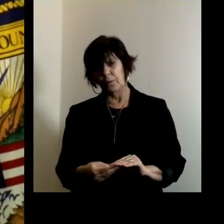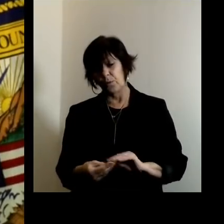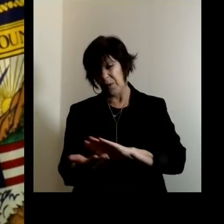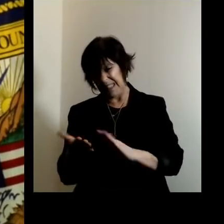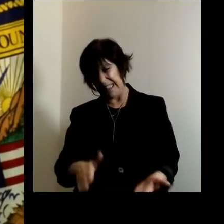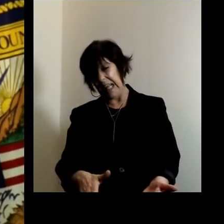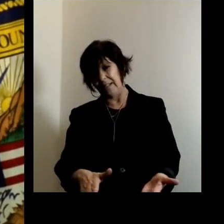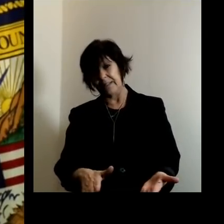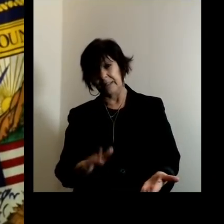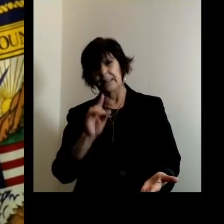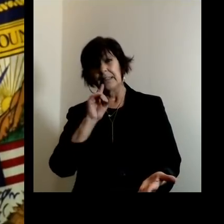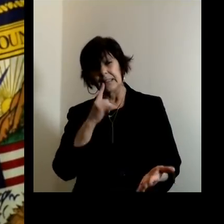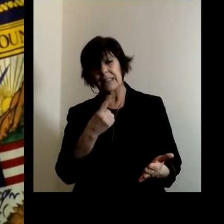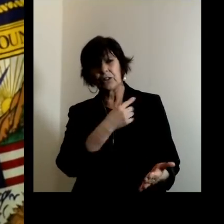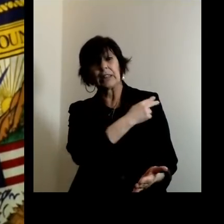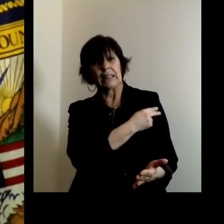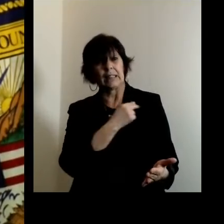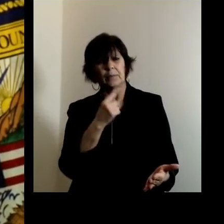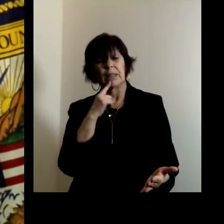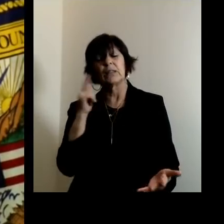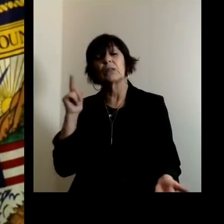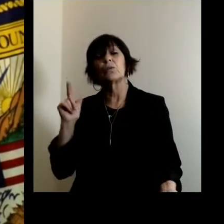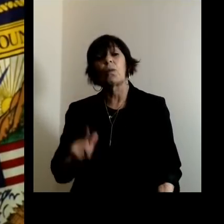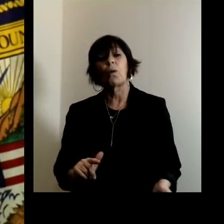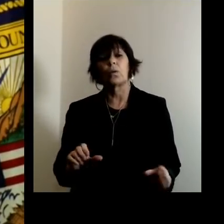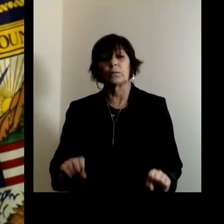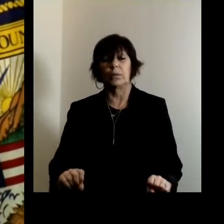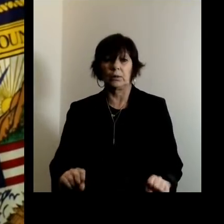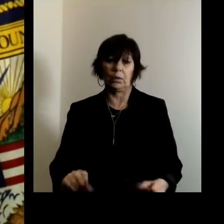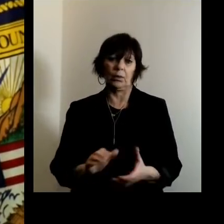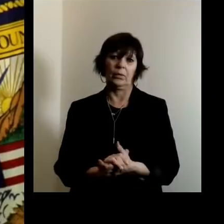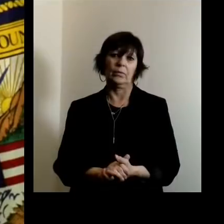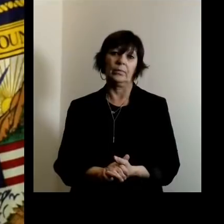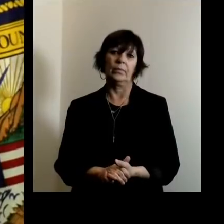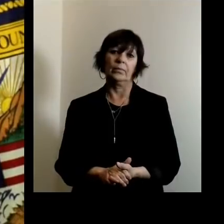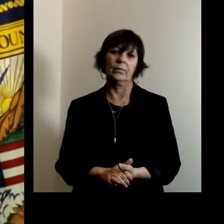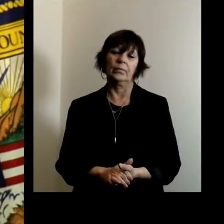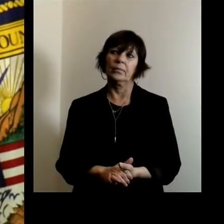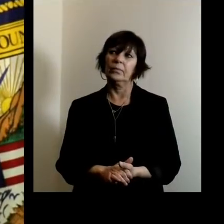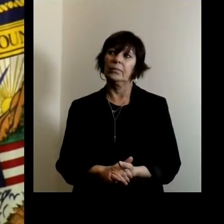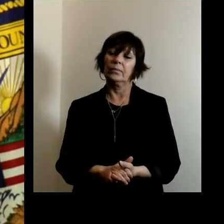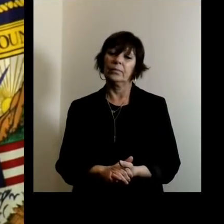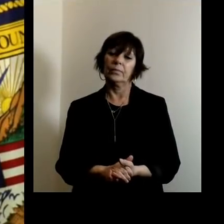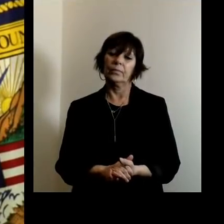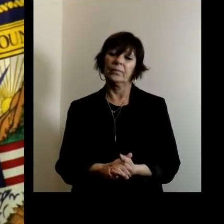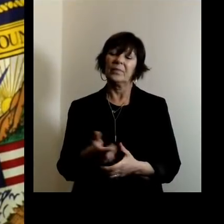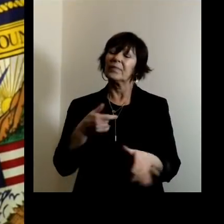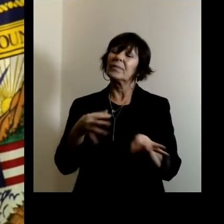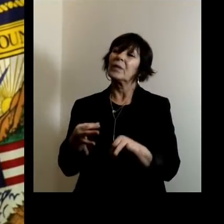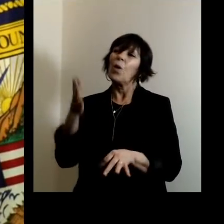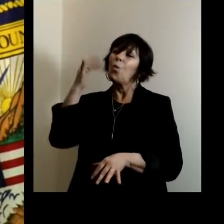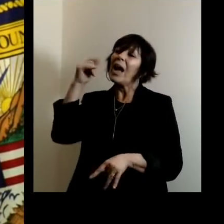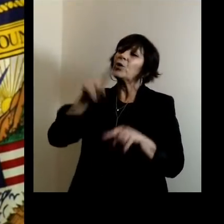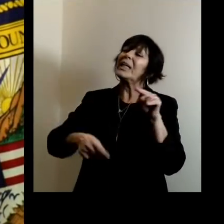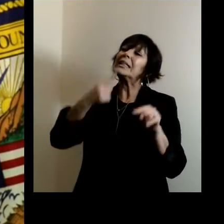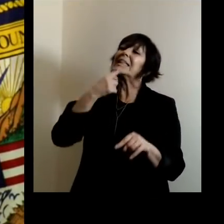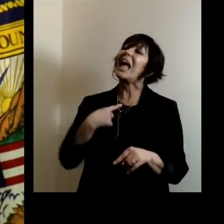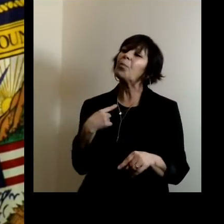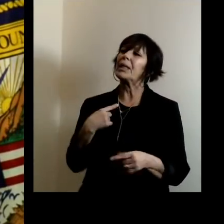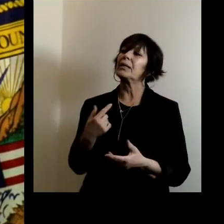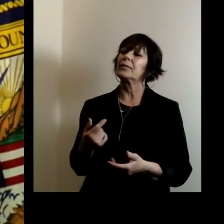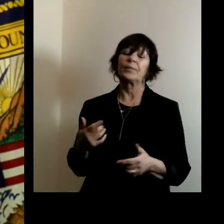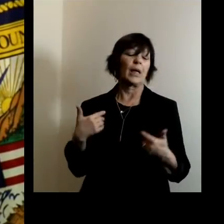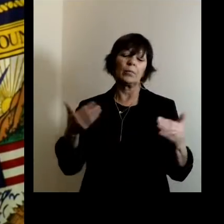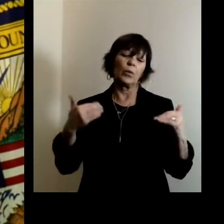and the serious hospitalizations is as low as possible. Can Dr. WBFO, Mike. Explain why the county can't release that data, though? We're just going